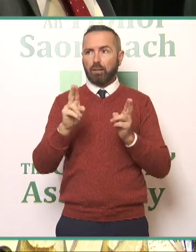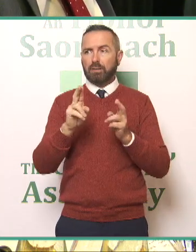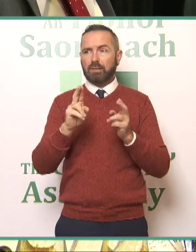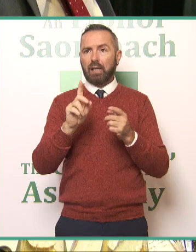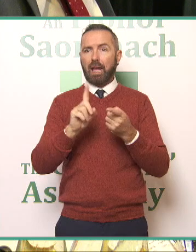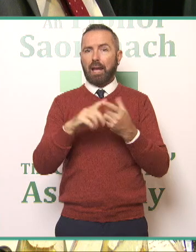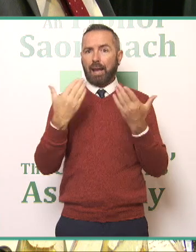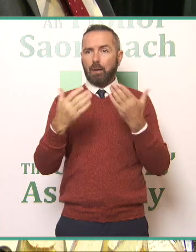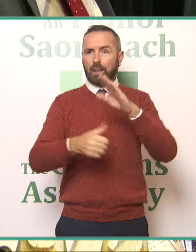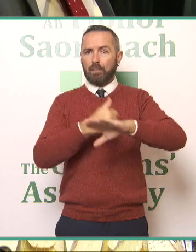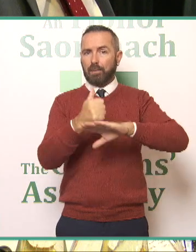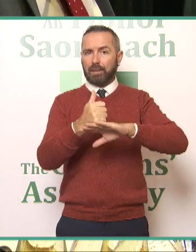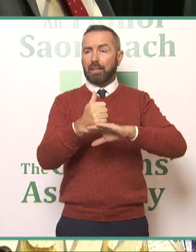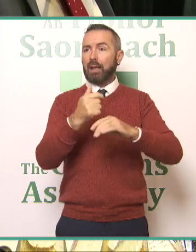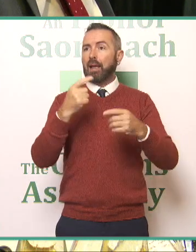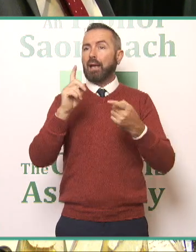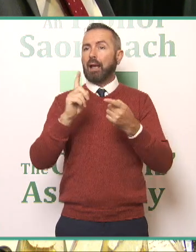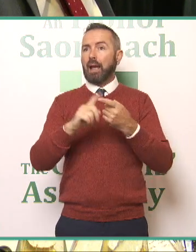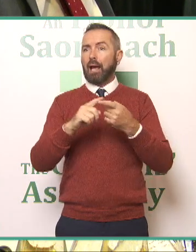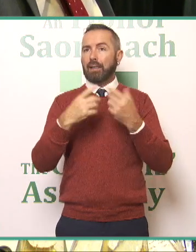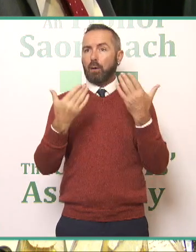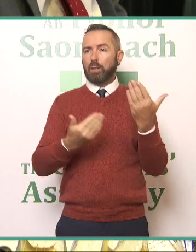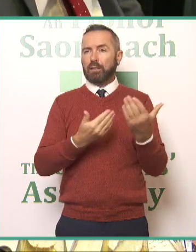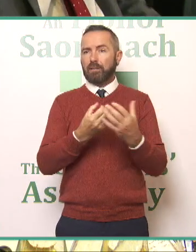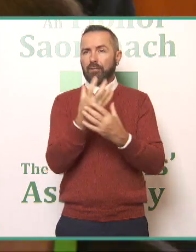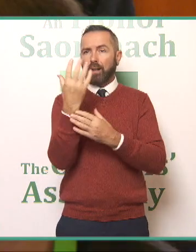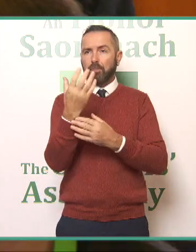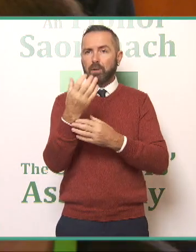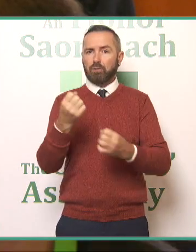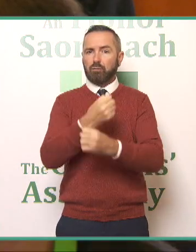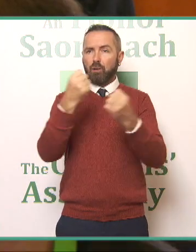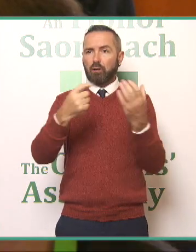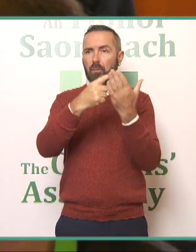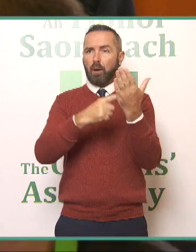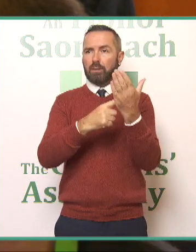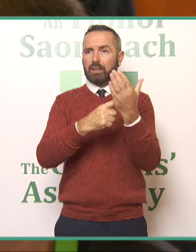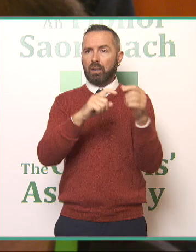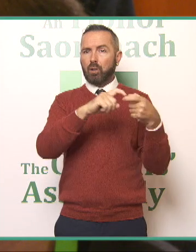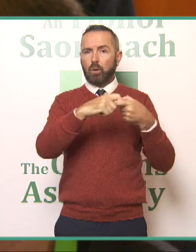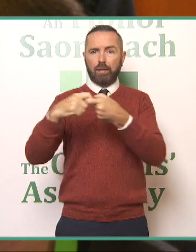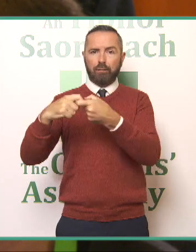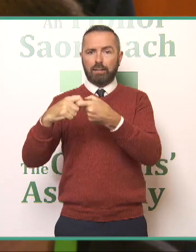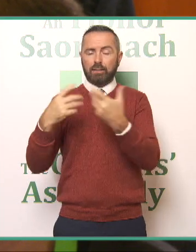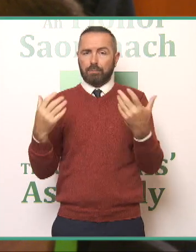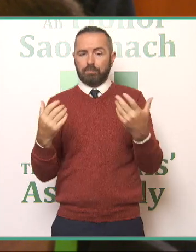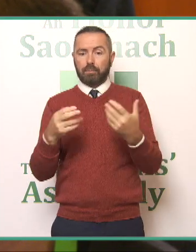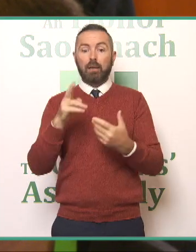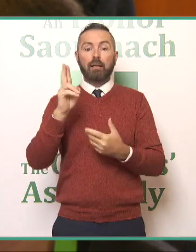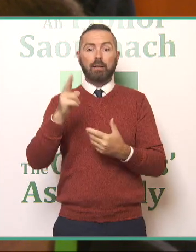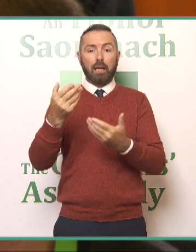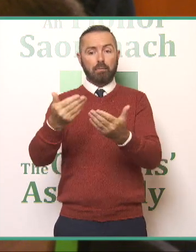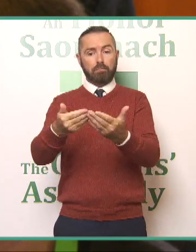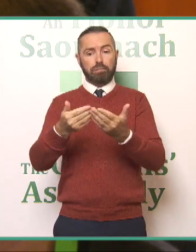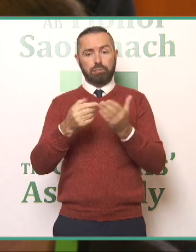specifically opportunities to develop greater policy coherence. So that's a recommendation that can come directly from this Assembly, directly to the terms